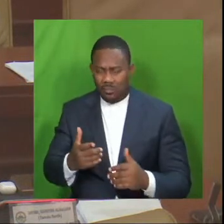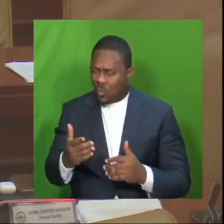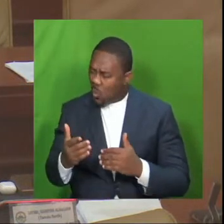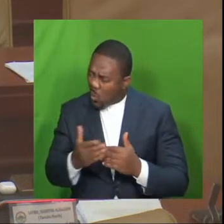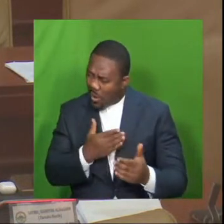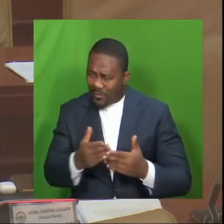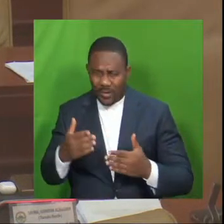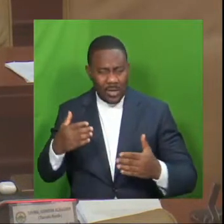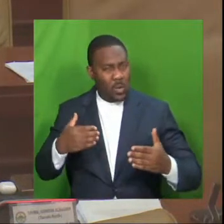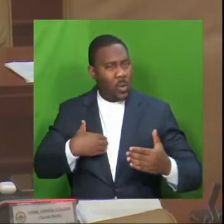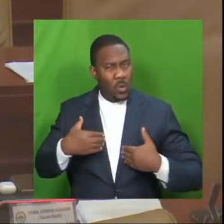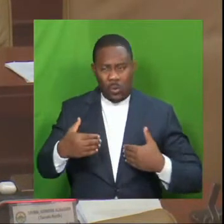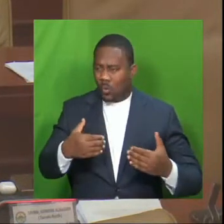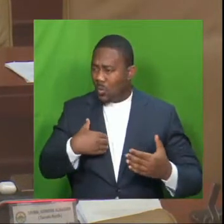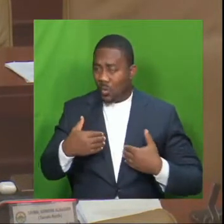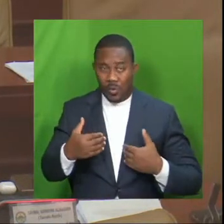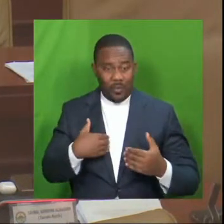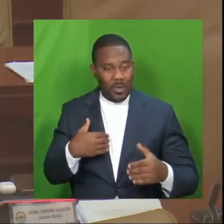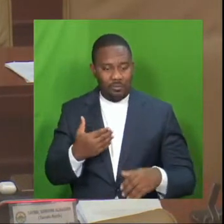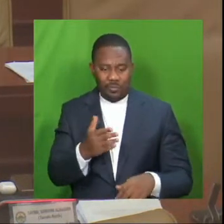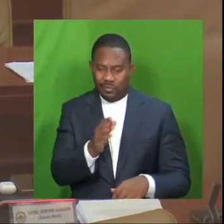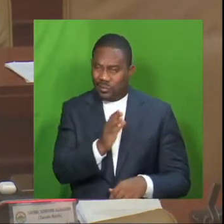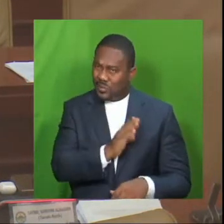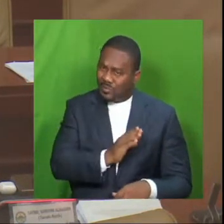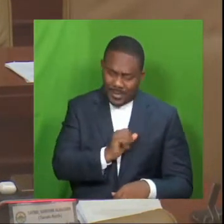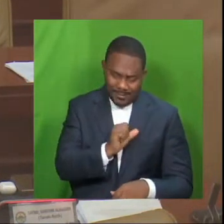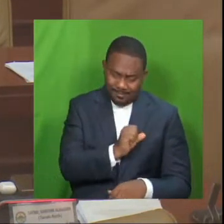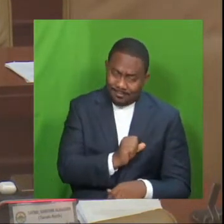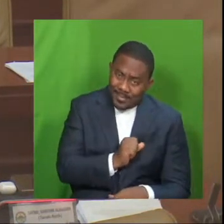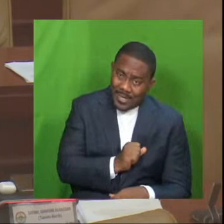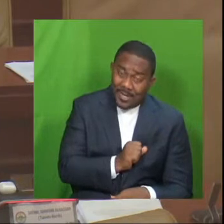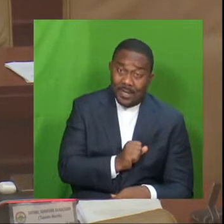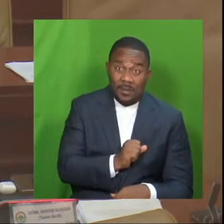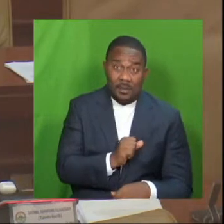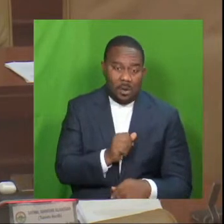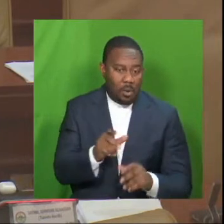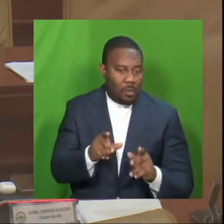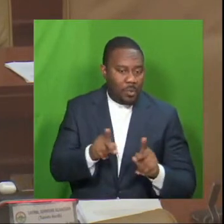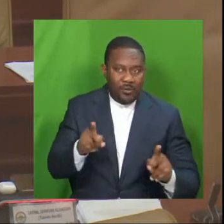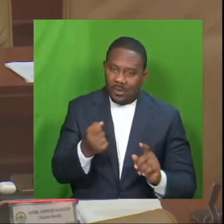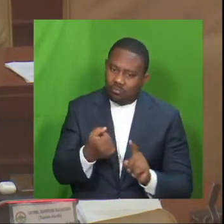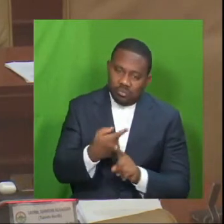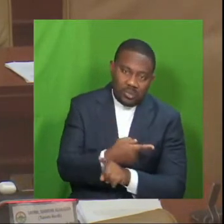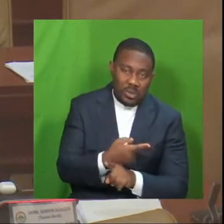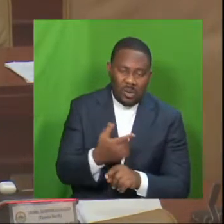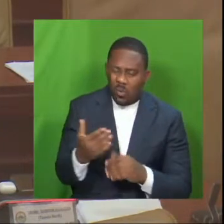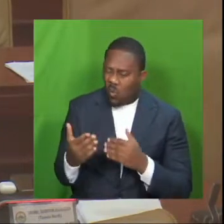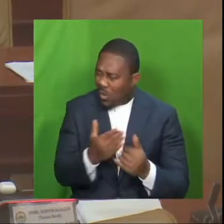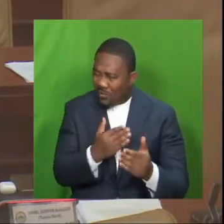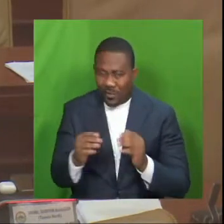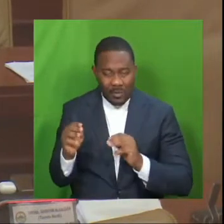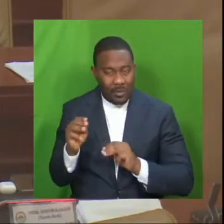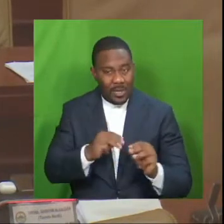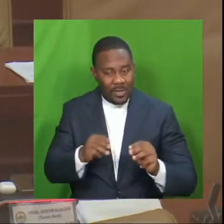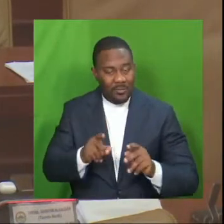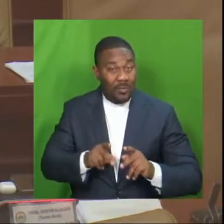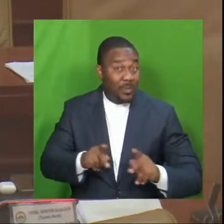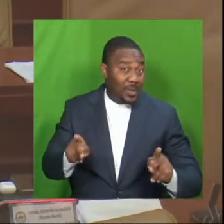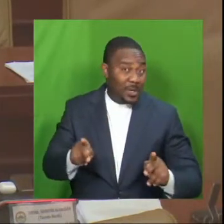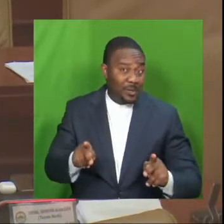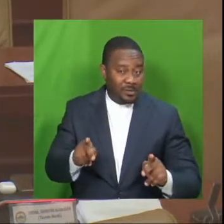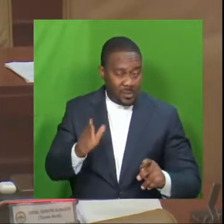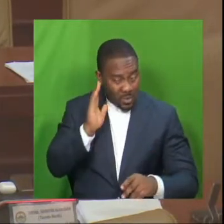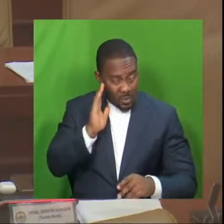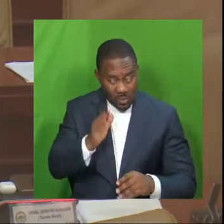of contempt of Parliament or breach of privilege or any matter of privilege which may be referred